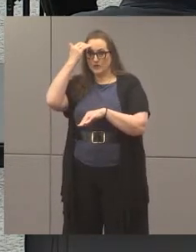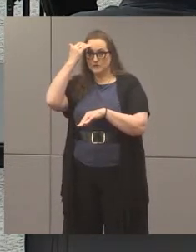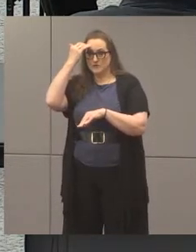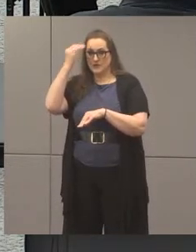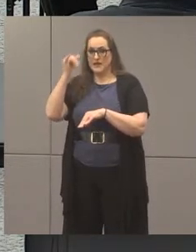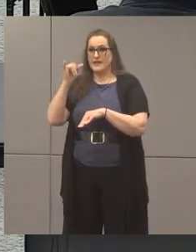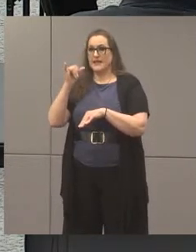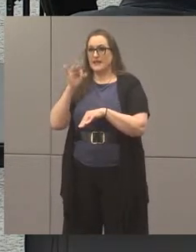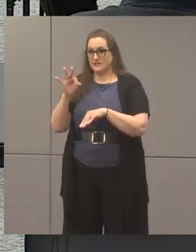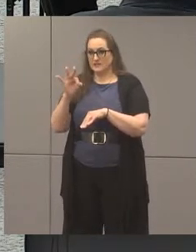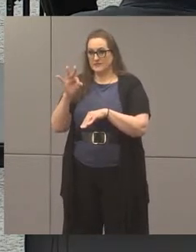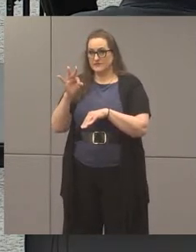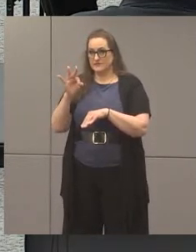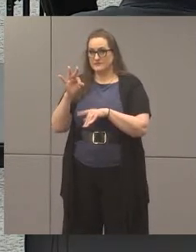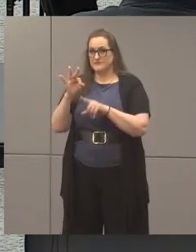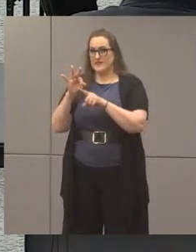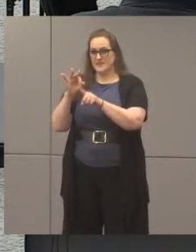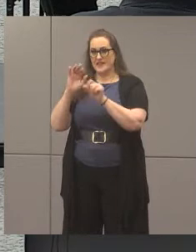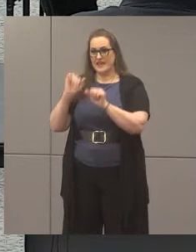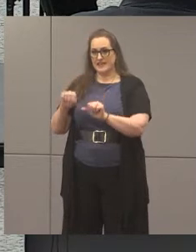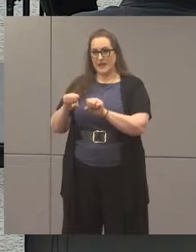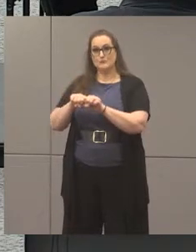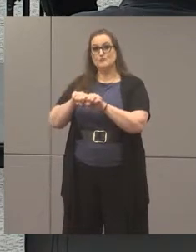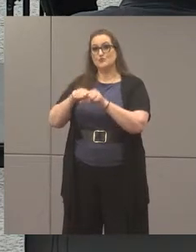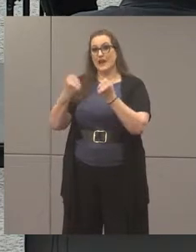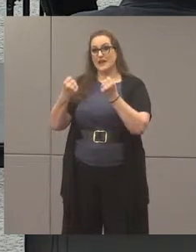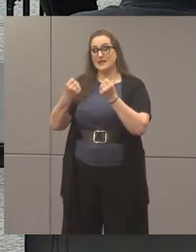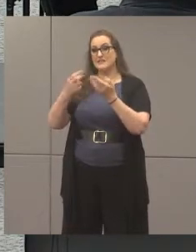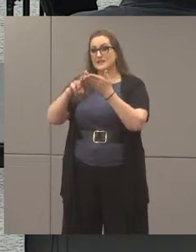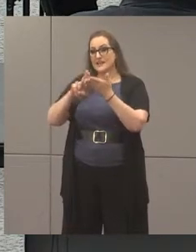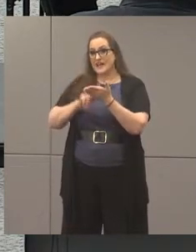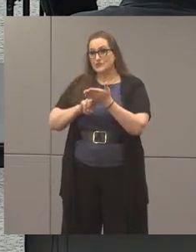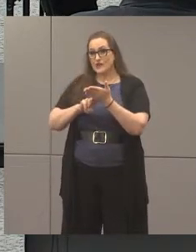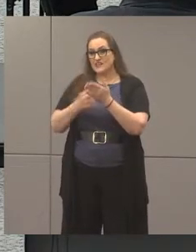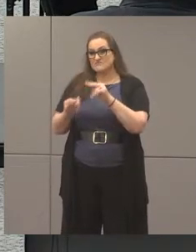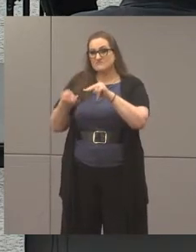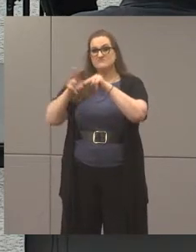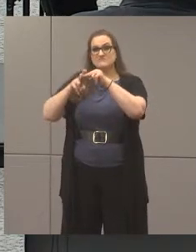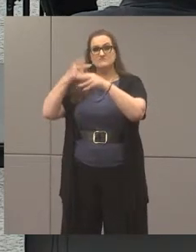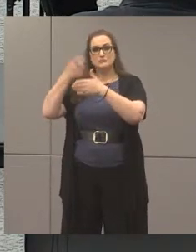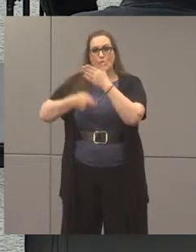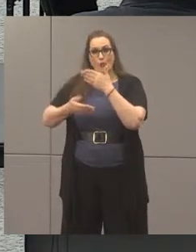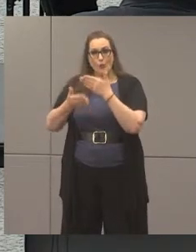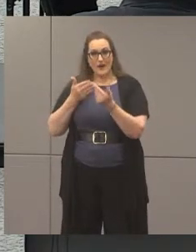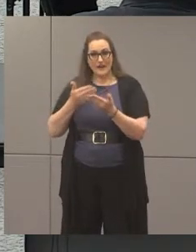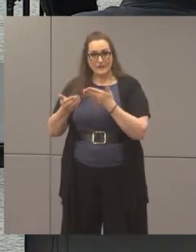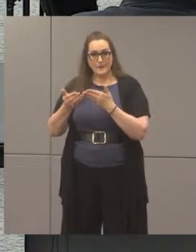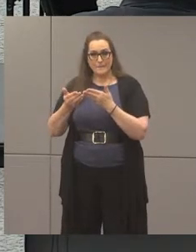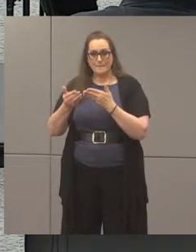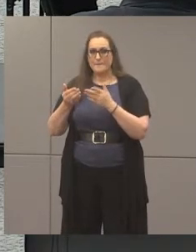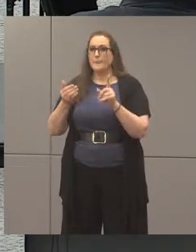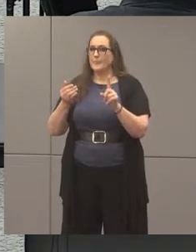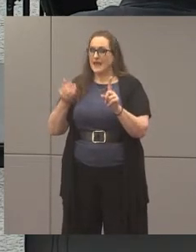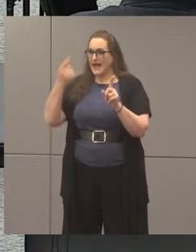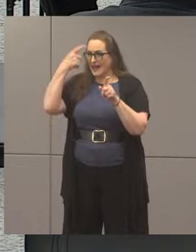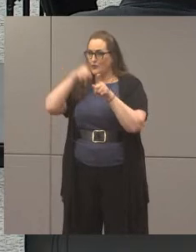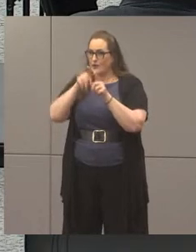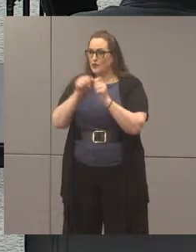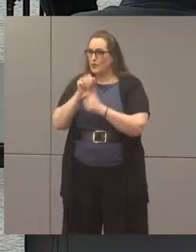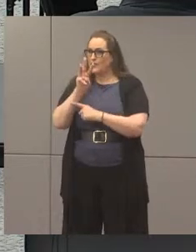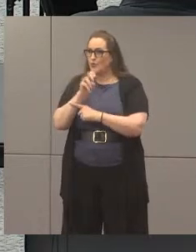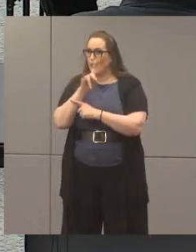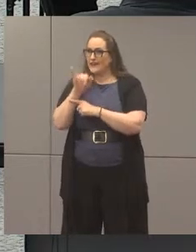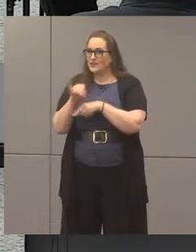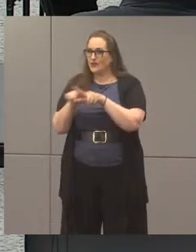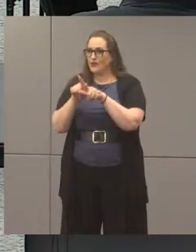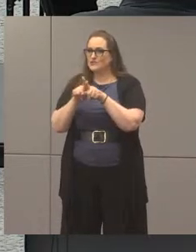if they can break the contract, raise the prices, whatever. Right. But, I agree with Wendy also.